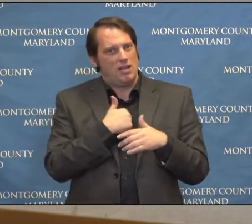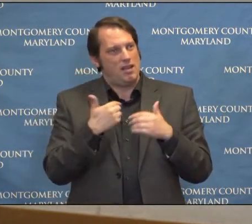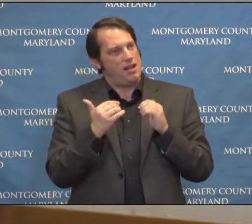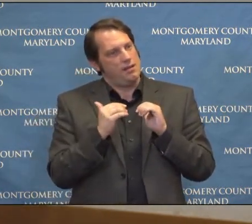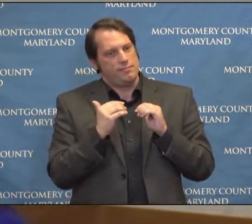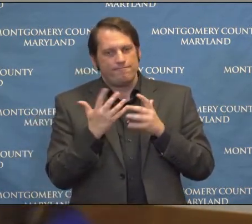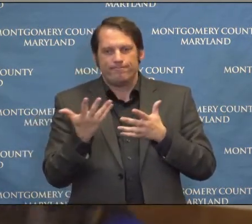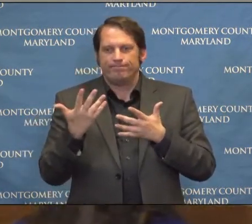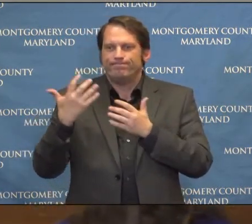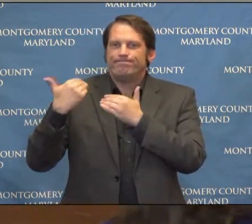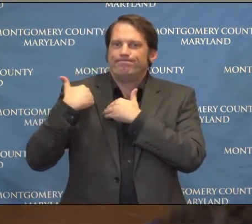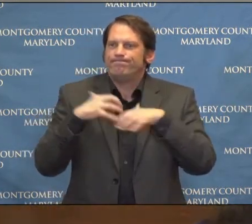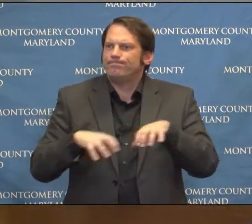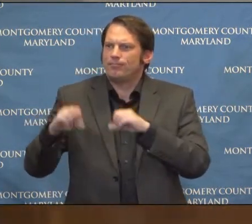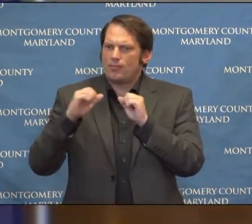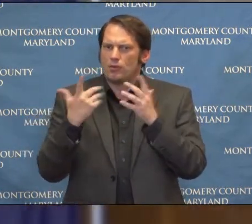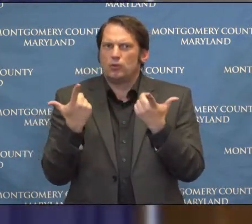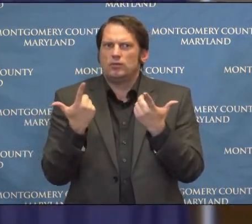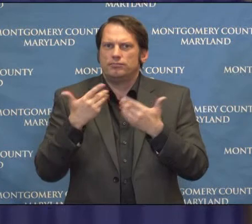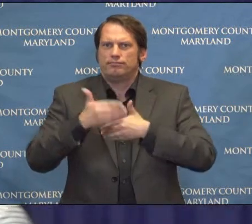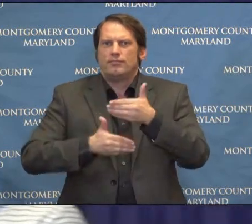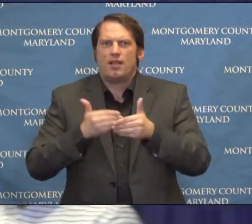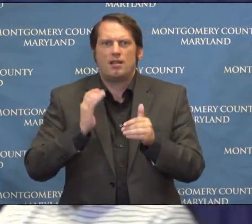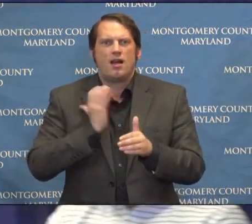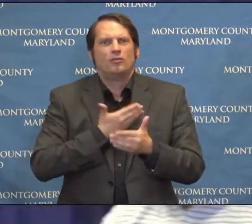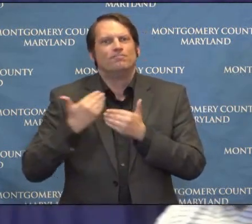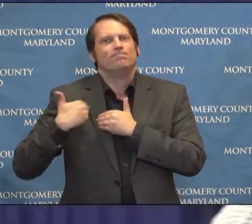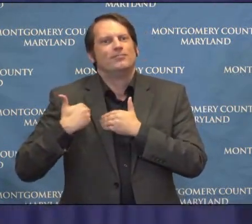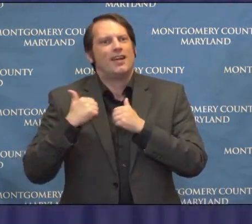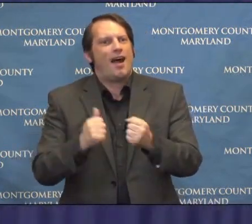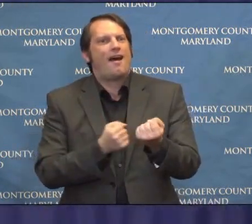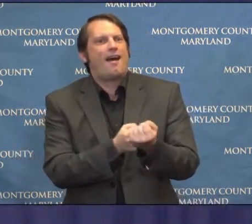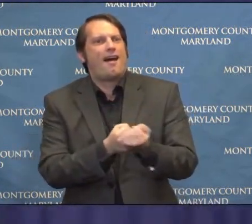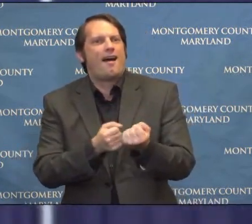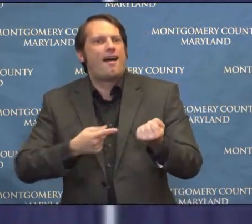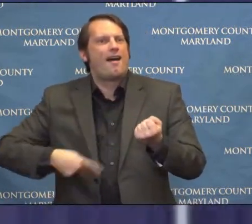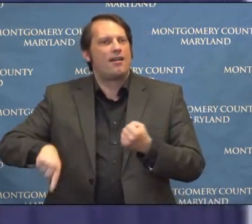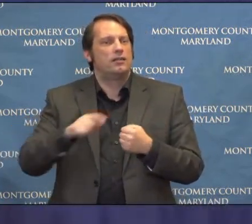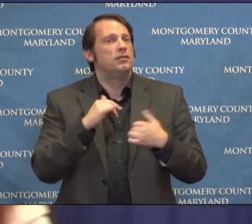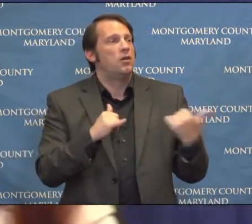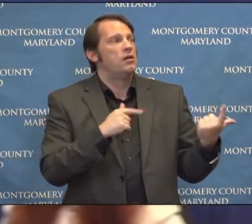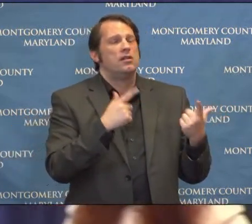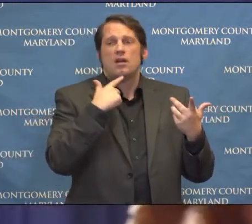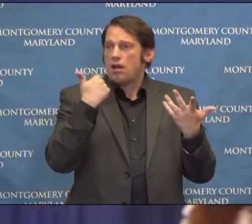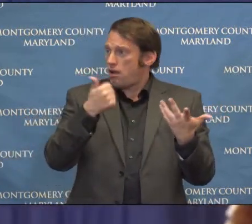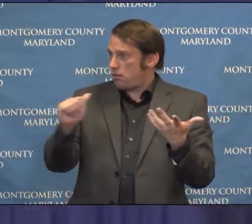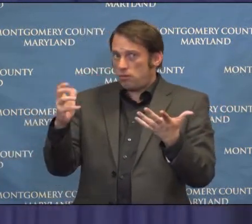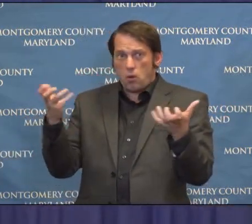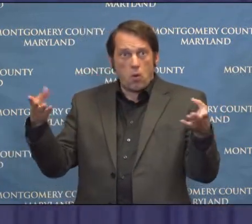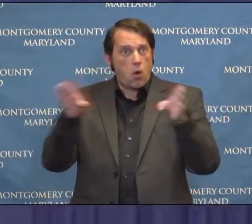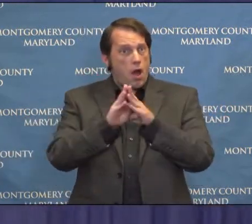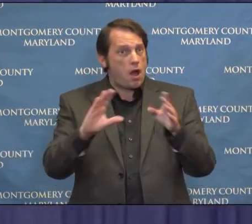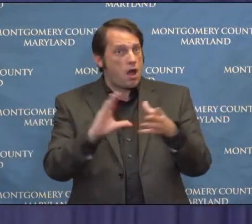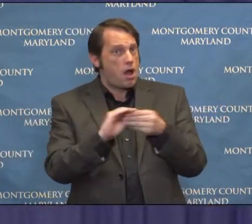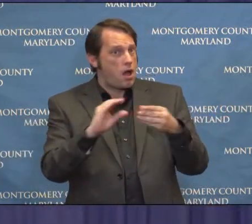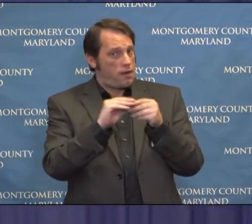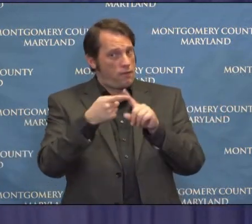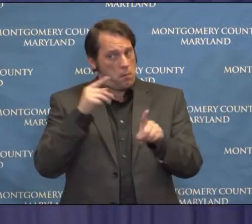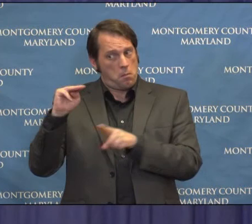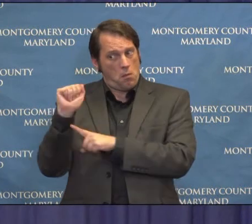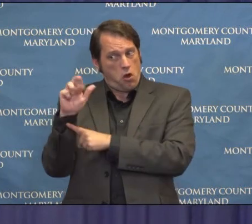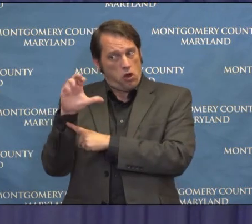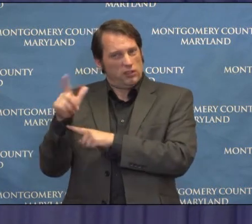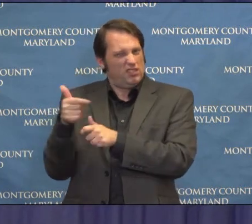much. And Mr. County Executive, some closing remarks. So I'm going to first of all thank everybody on this